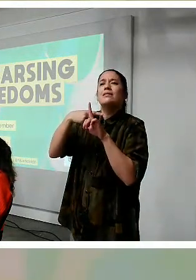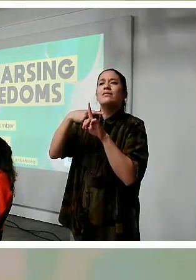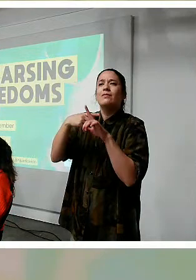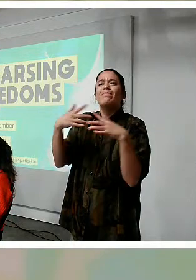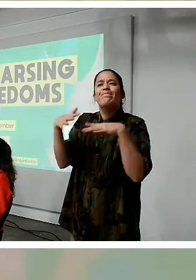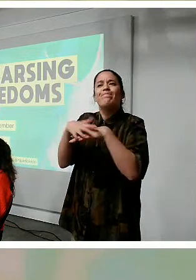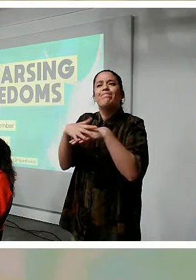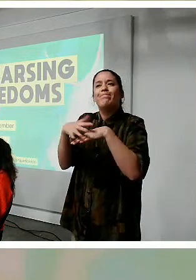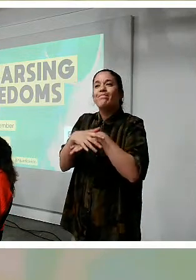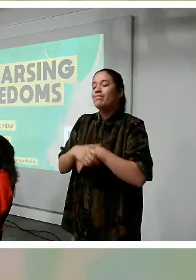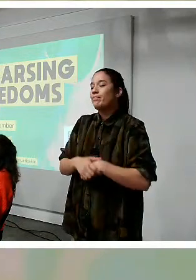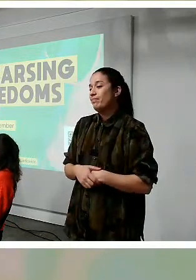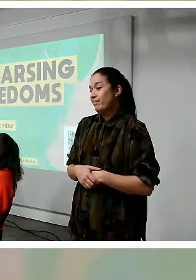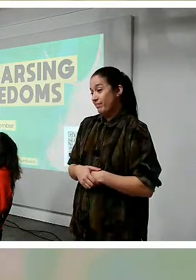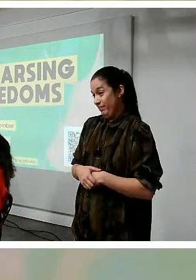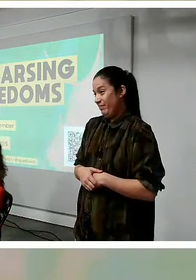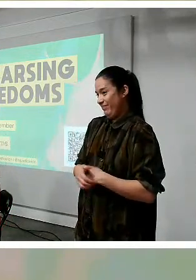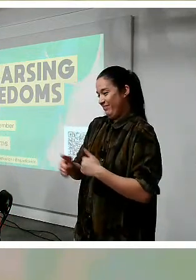Yeah.